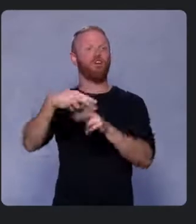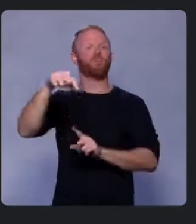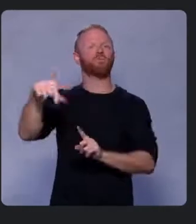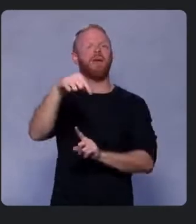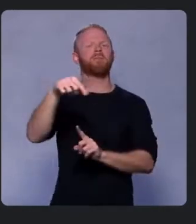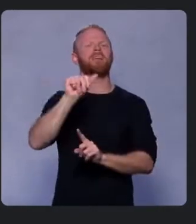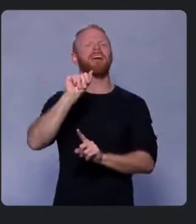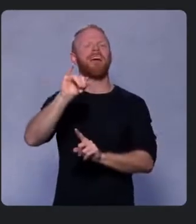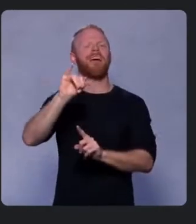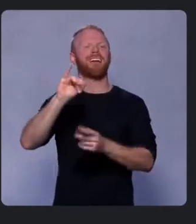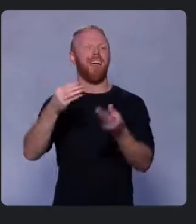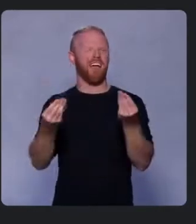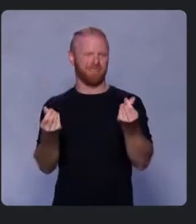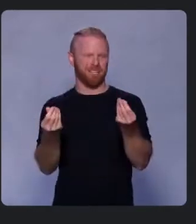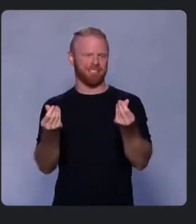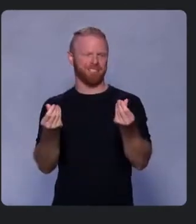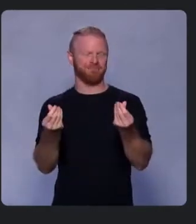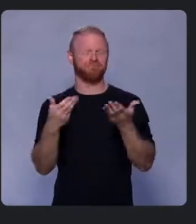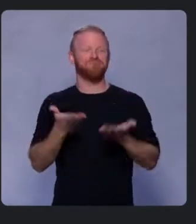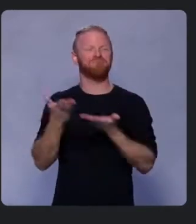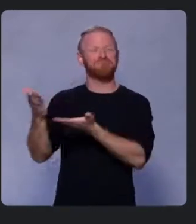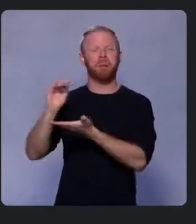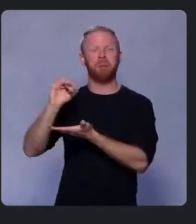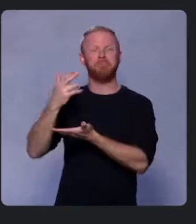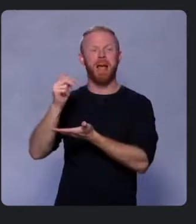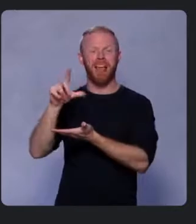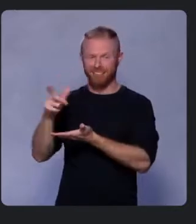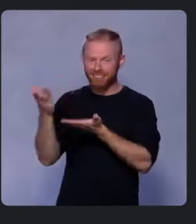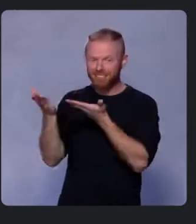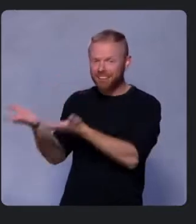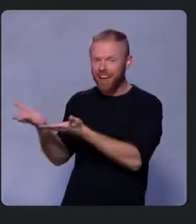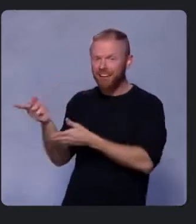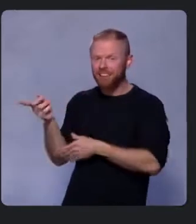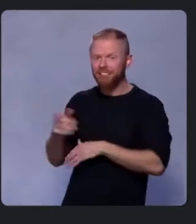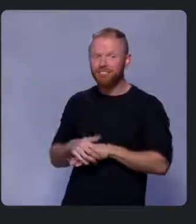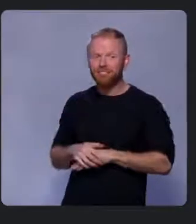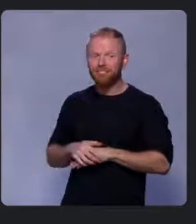Campus. Let's step inside. Michael, are you there?